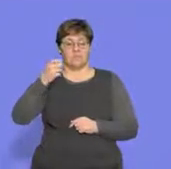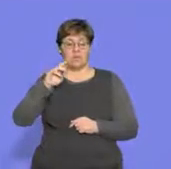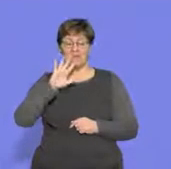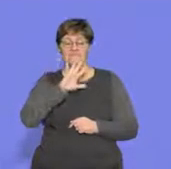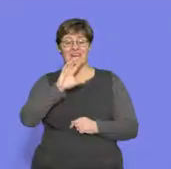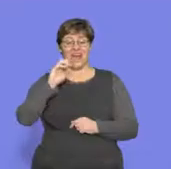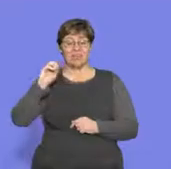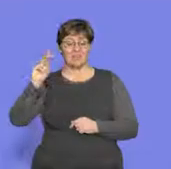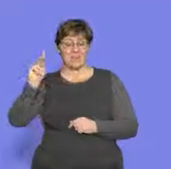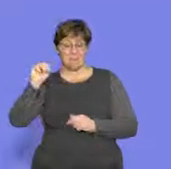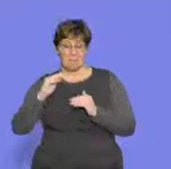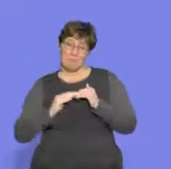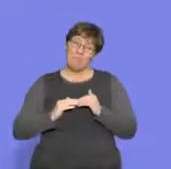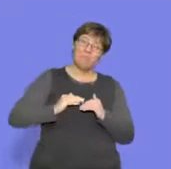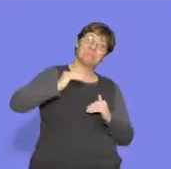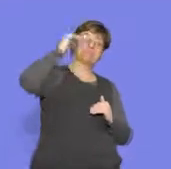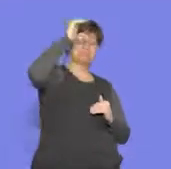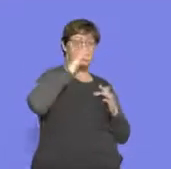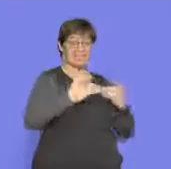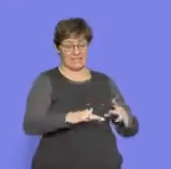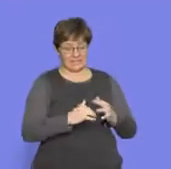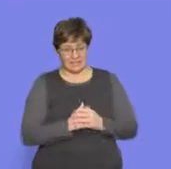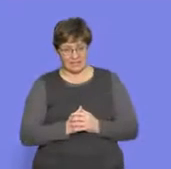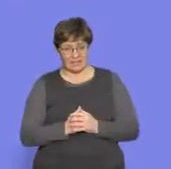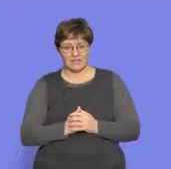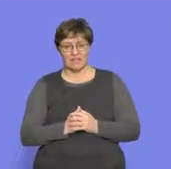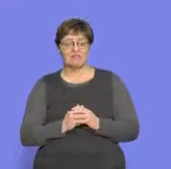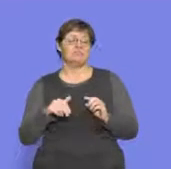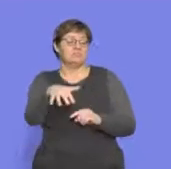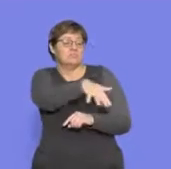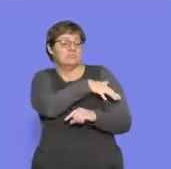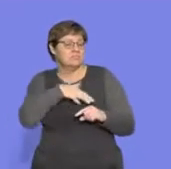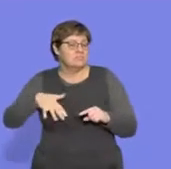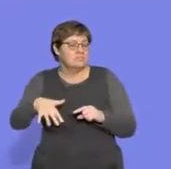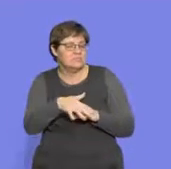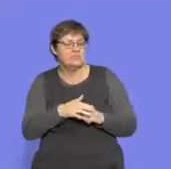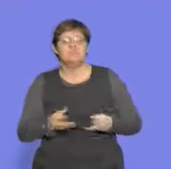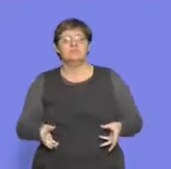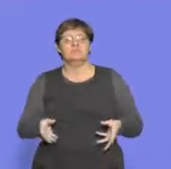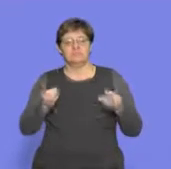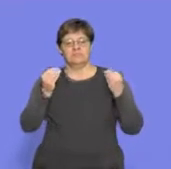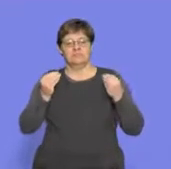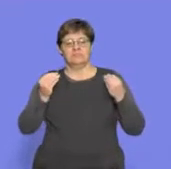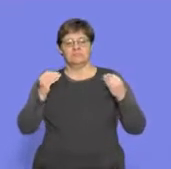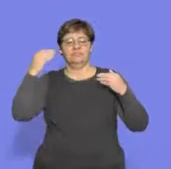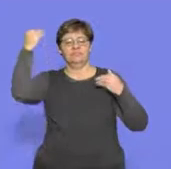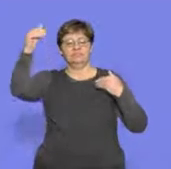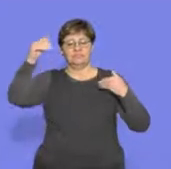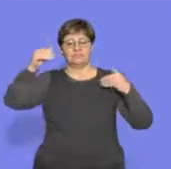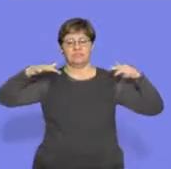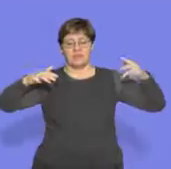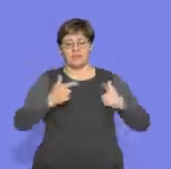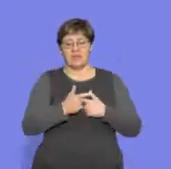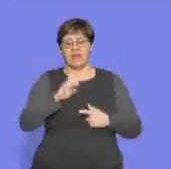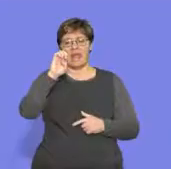kilometers above sea level, and then surrounding the atmosphere we'll get into the outer space called the